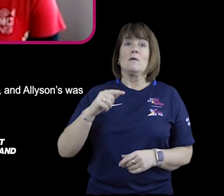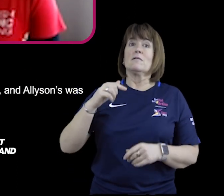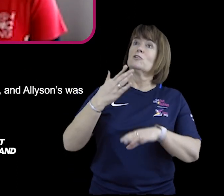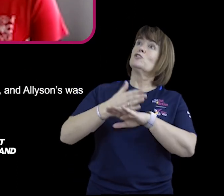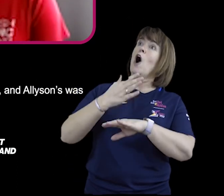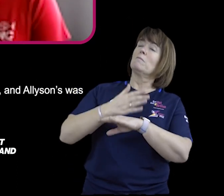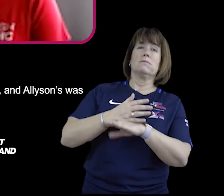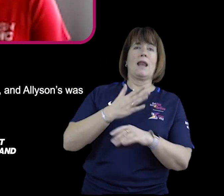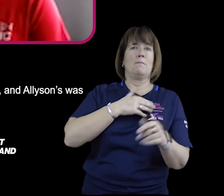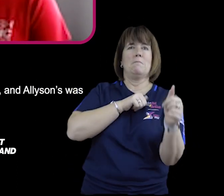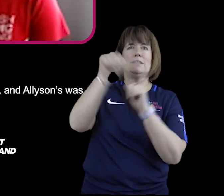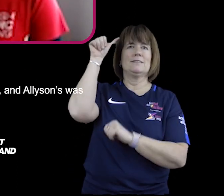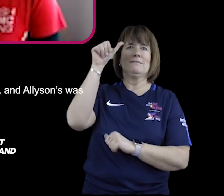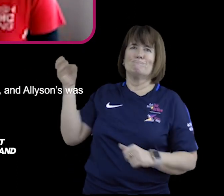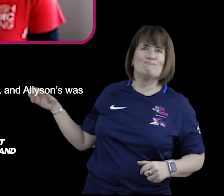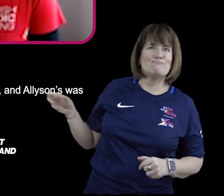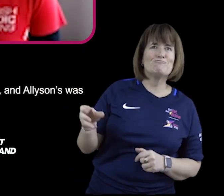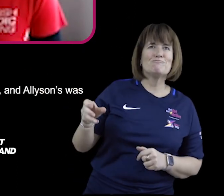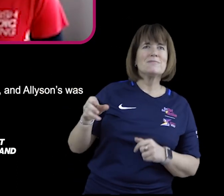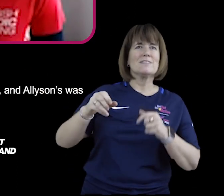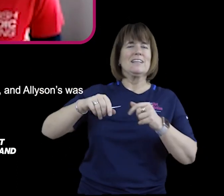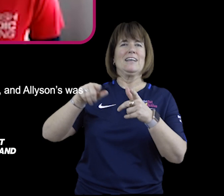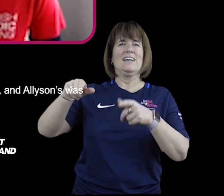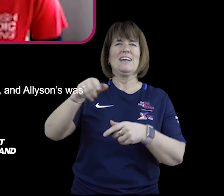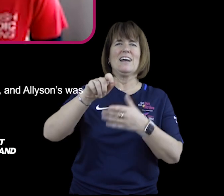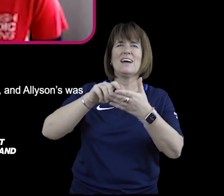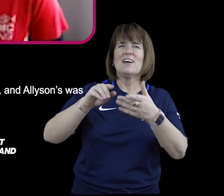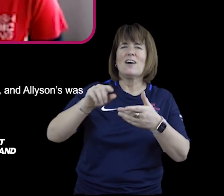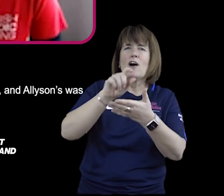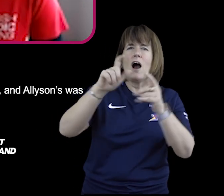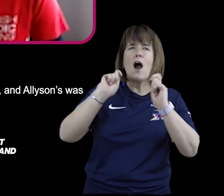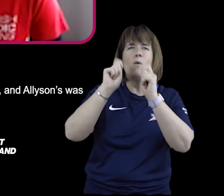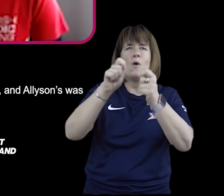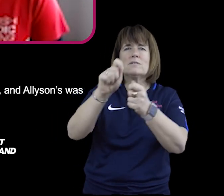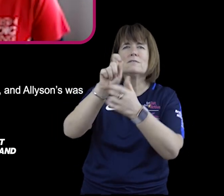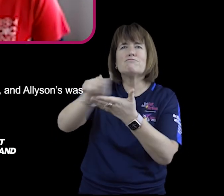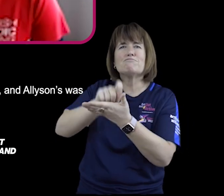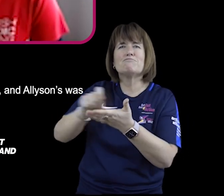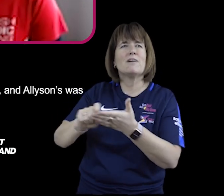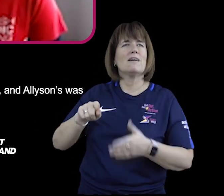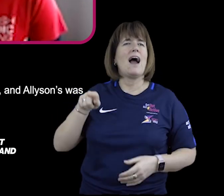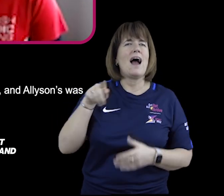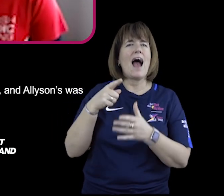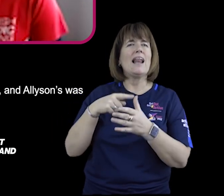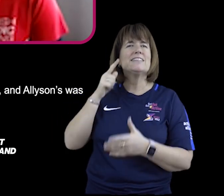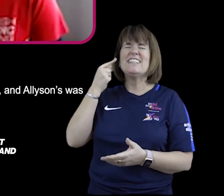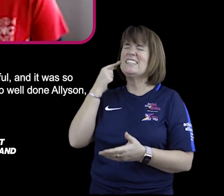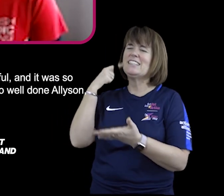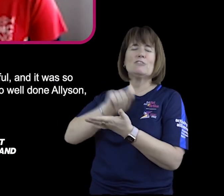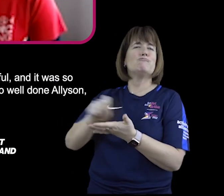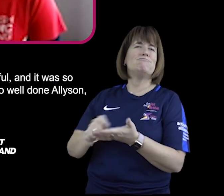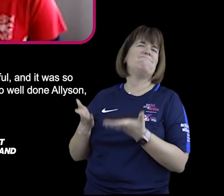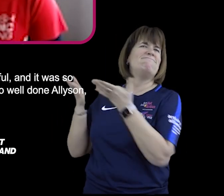Well, it's one of my favourite parts of my job, writing submissions for awards, and Alyson's were just so easy to write. It's just her